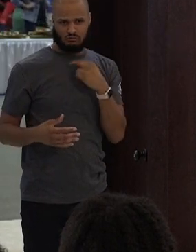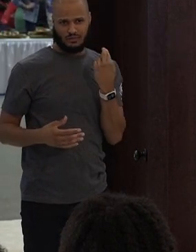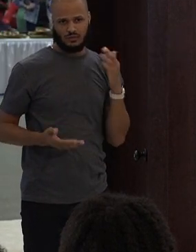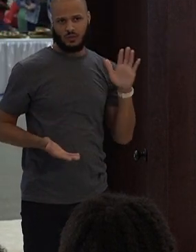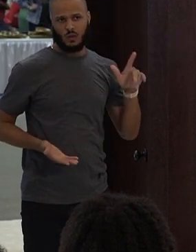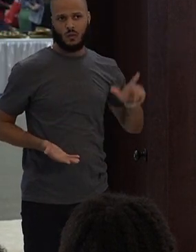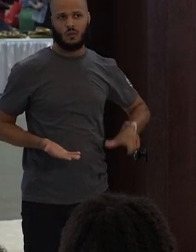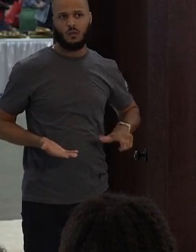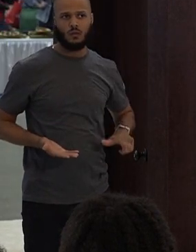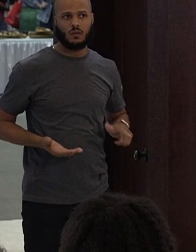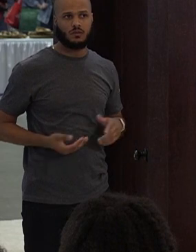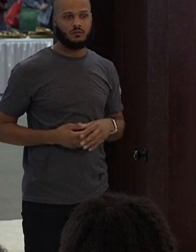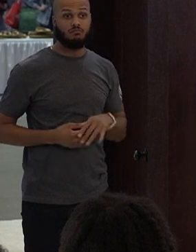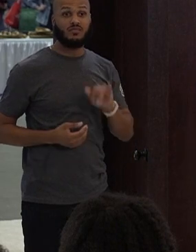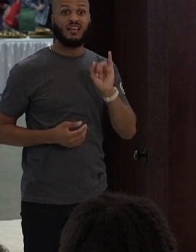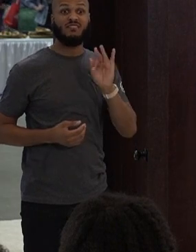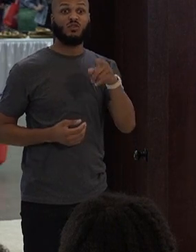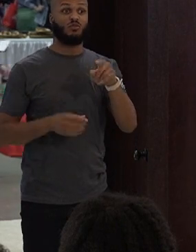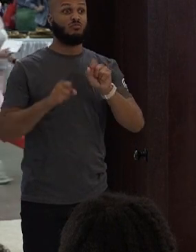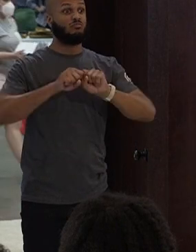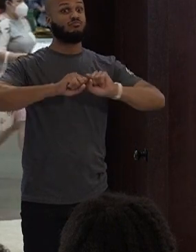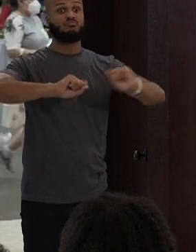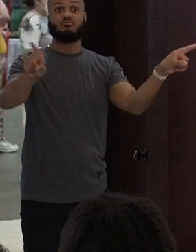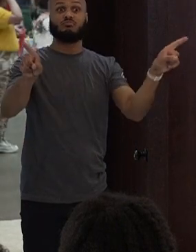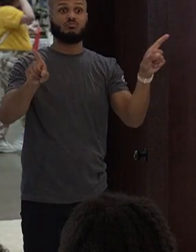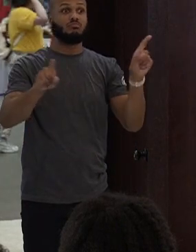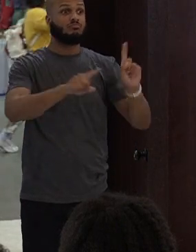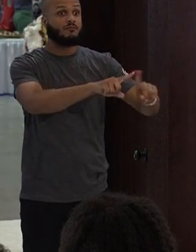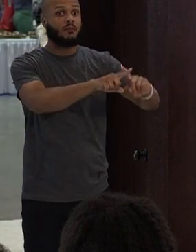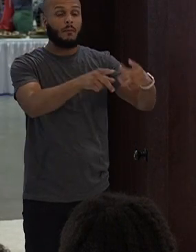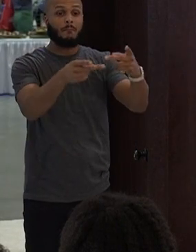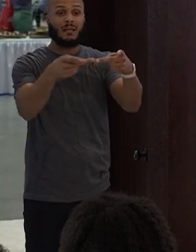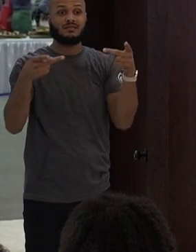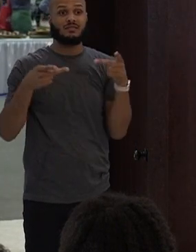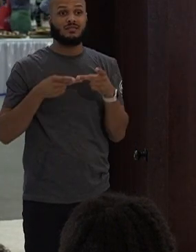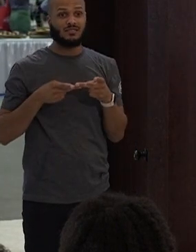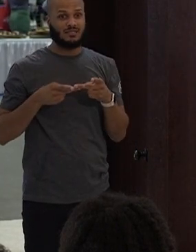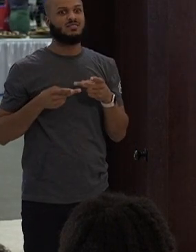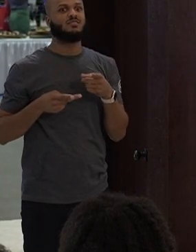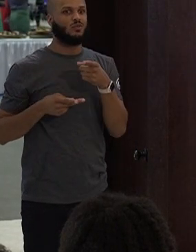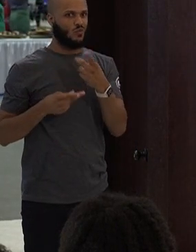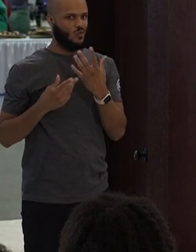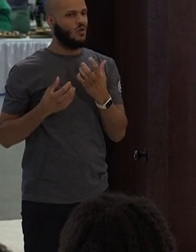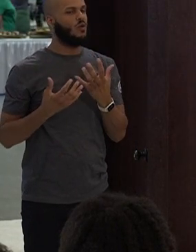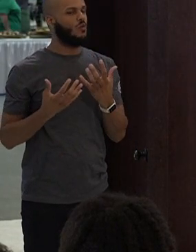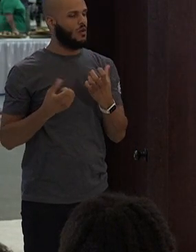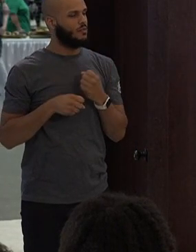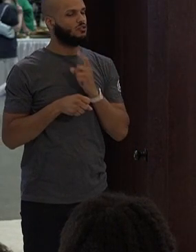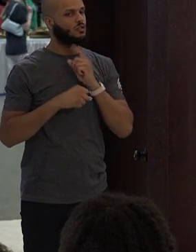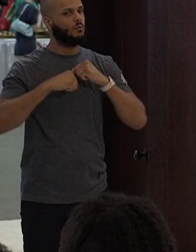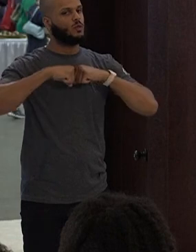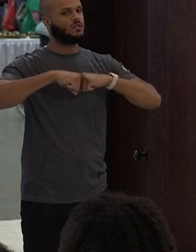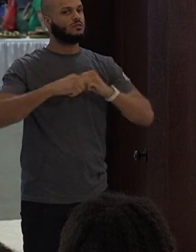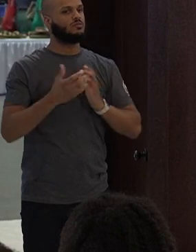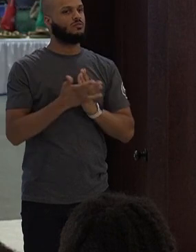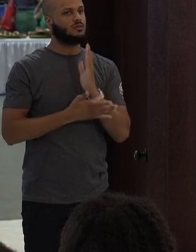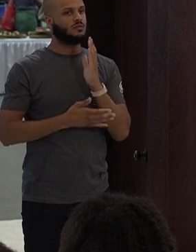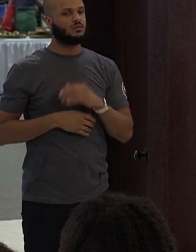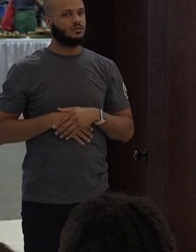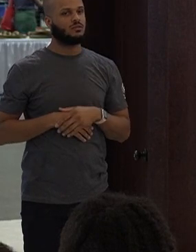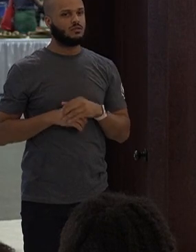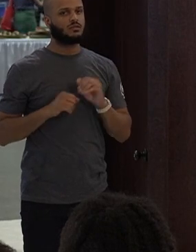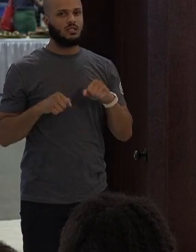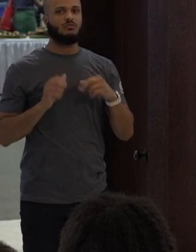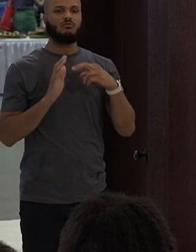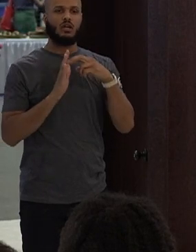pretty low. But if you're releasing this in a lot of places and you really are concerned about protecting your rights, you can do that. You can